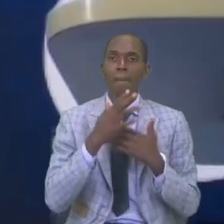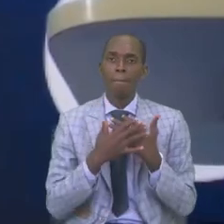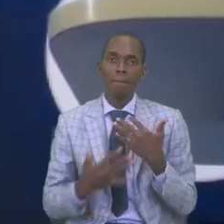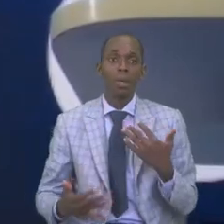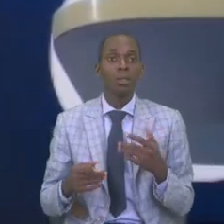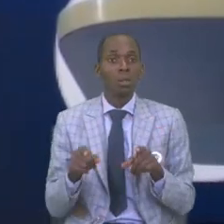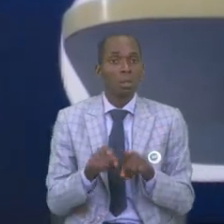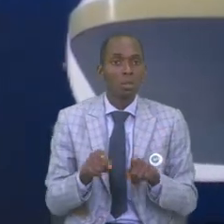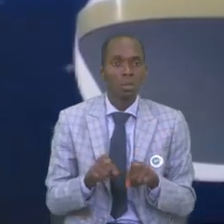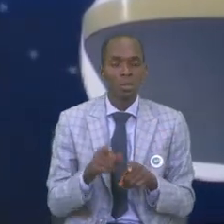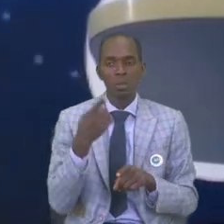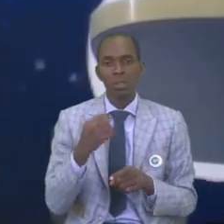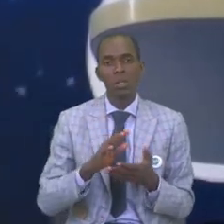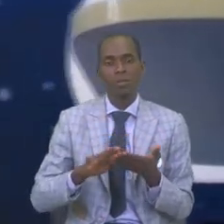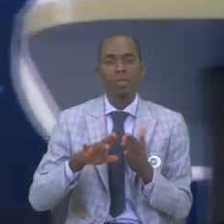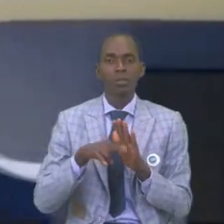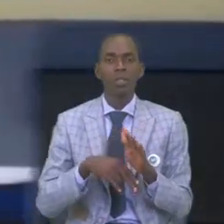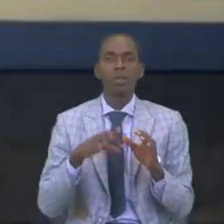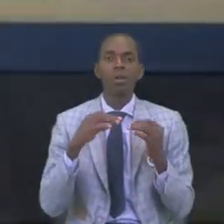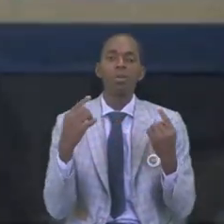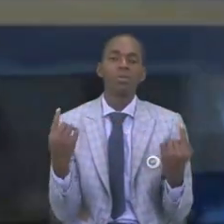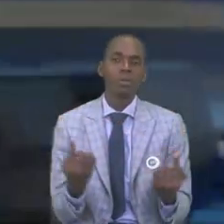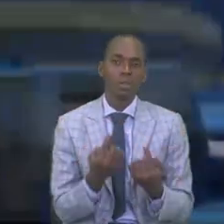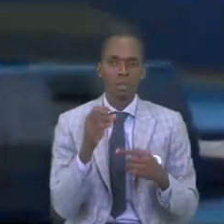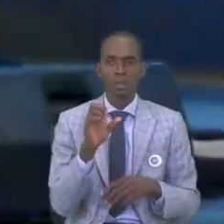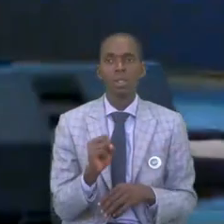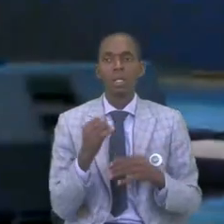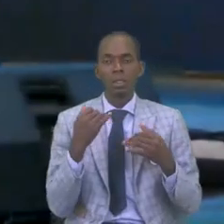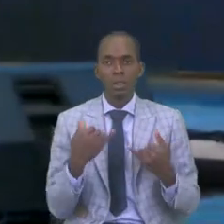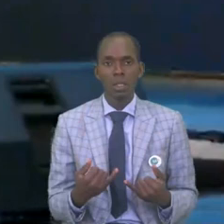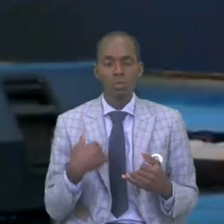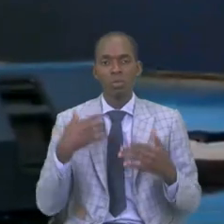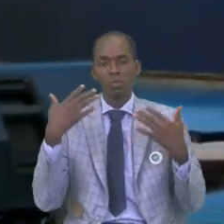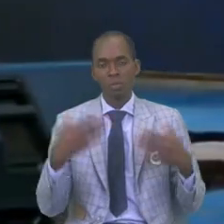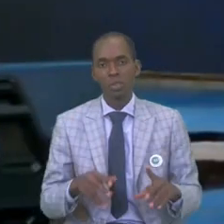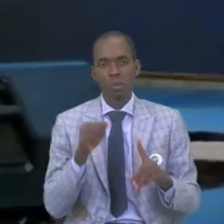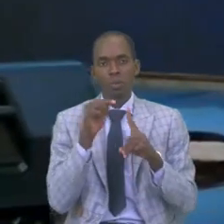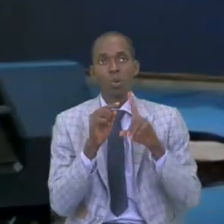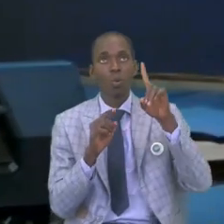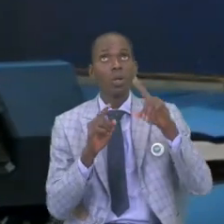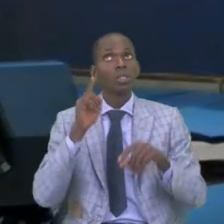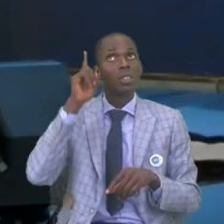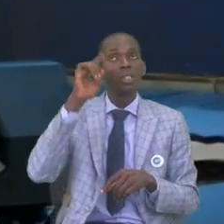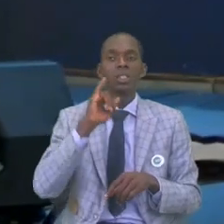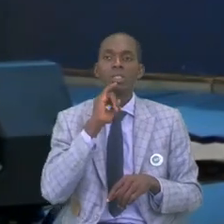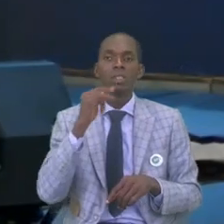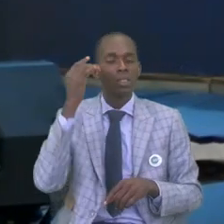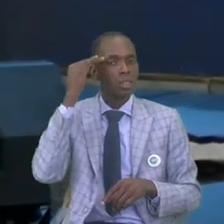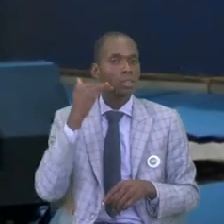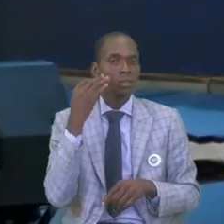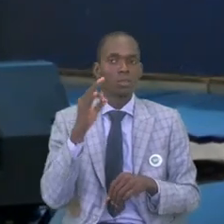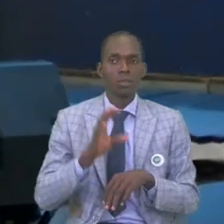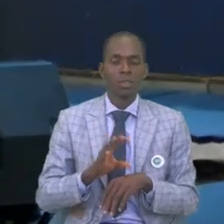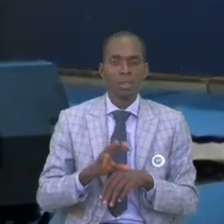even the forgiveness of sin. Now we've treated point one. He is the head of the church, the